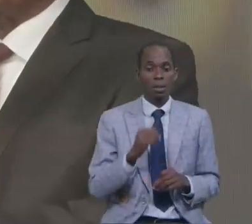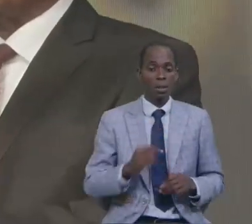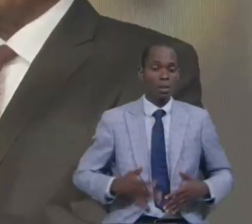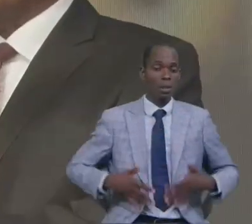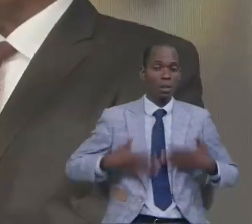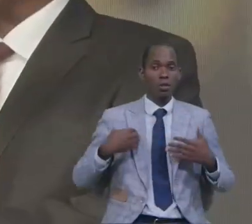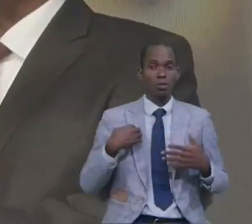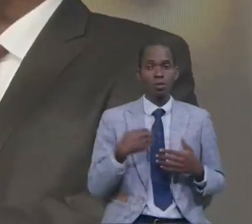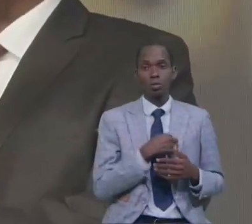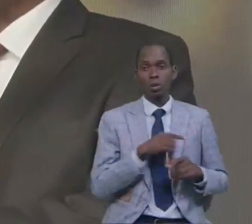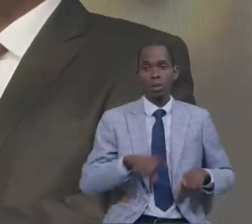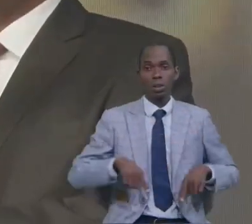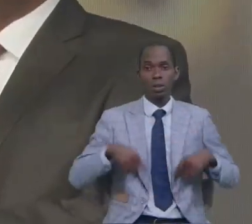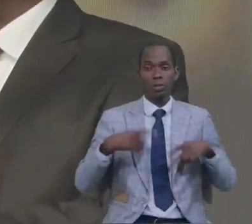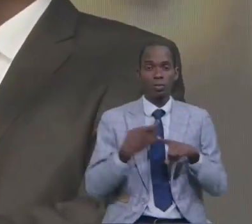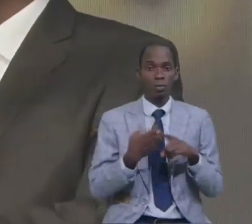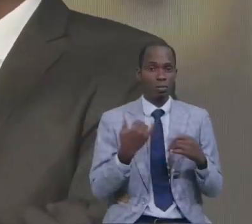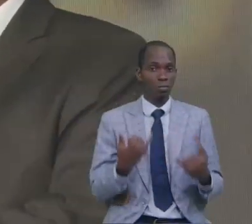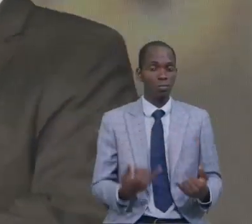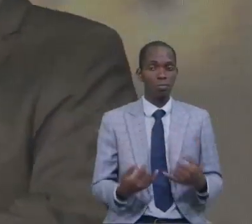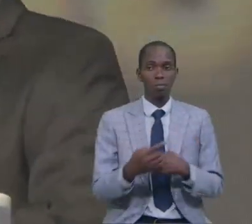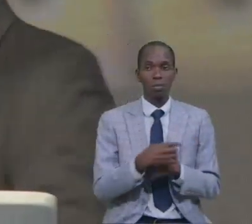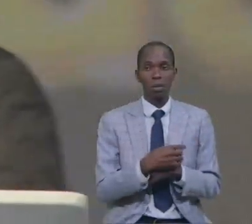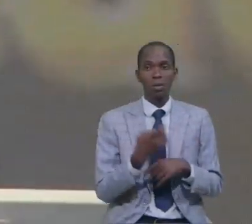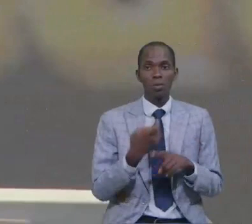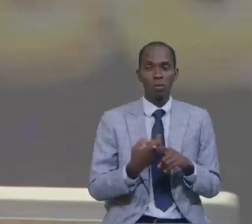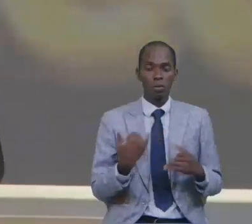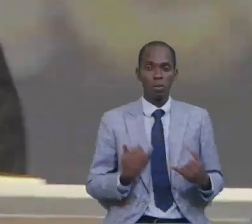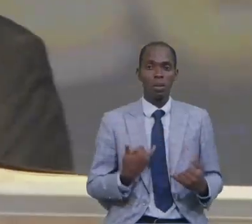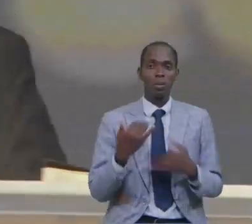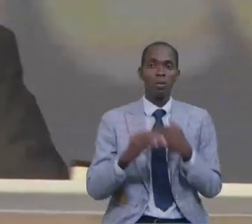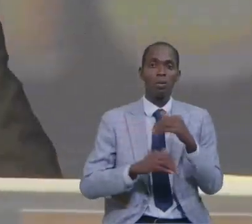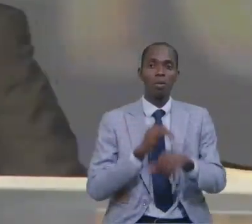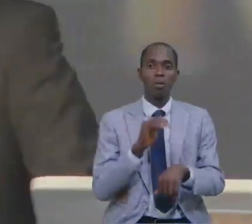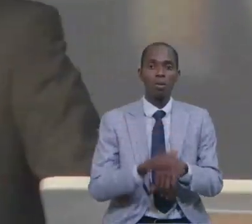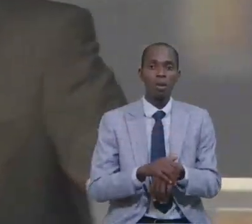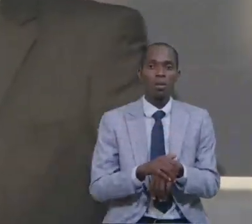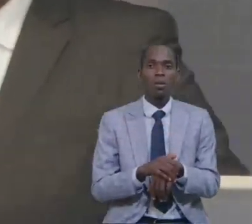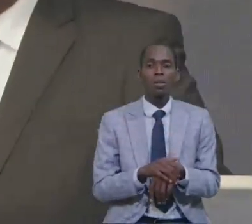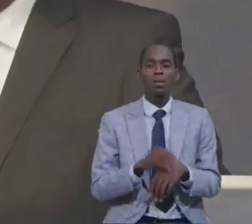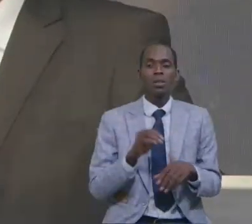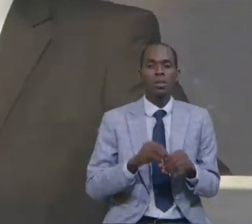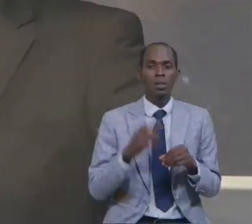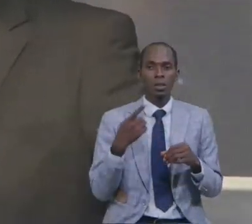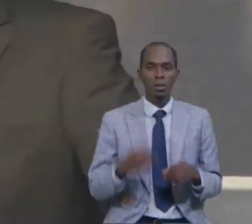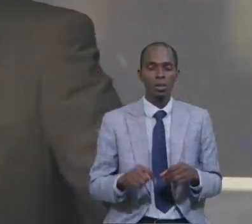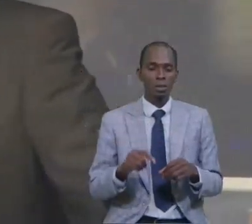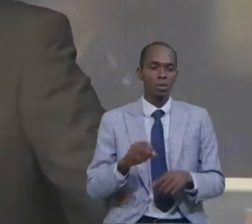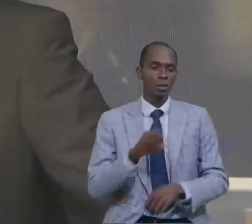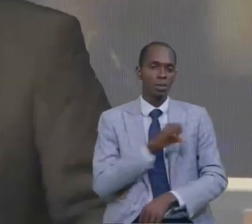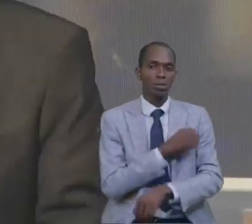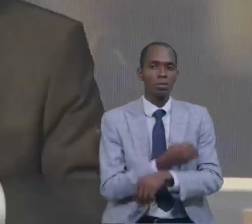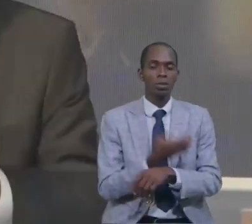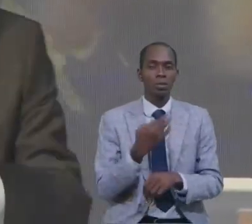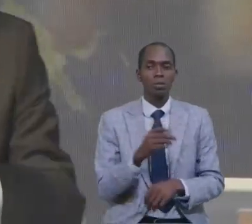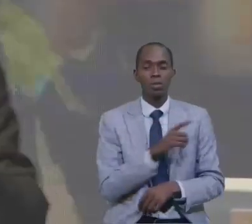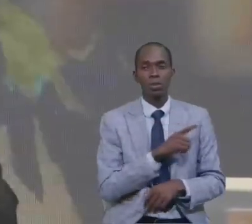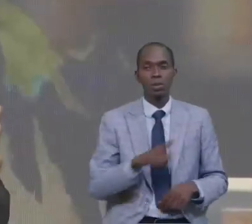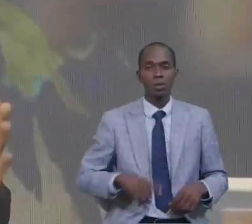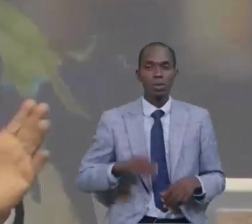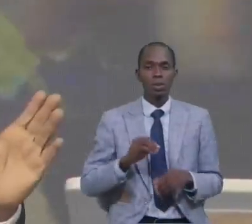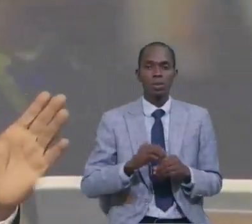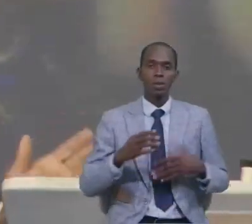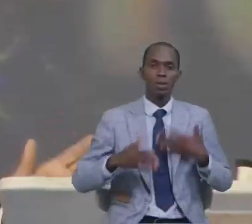the Lord, in the joy of the Lord, we want every step, every moment to